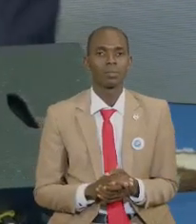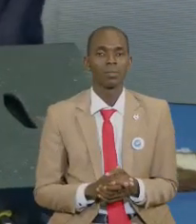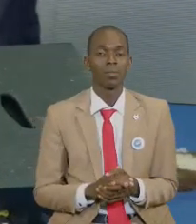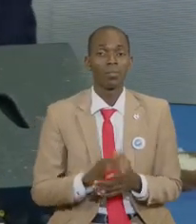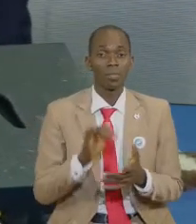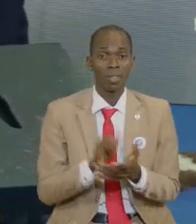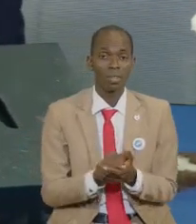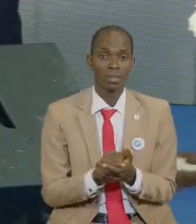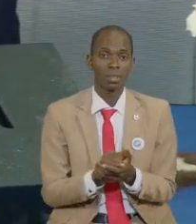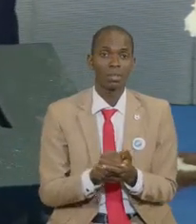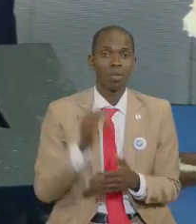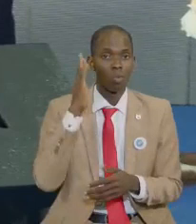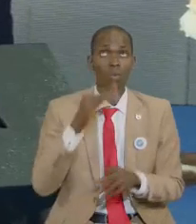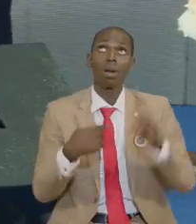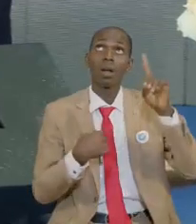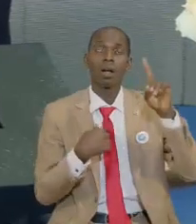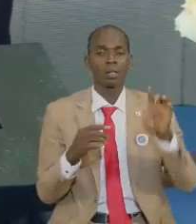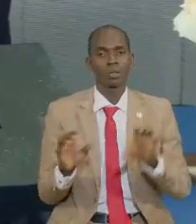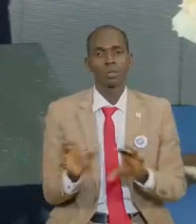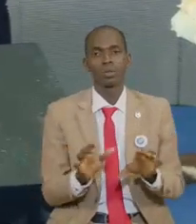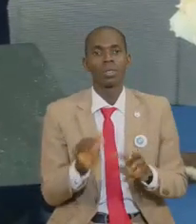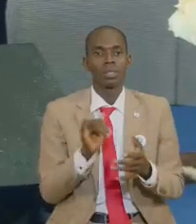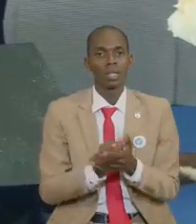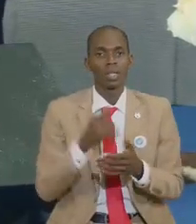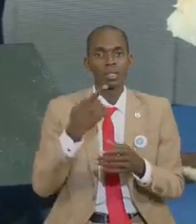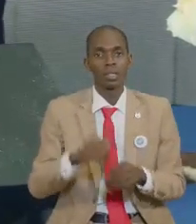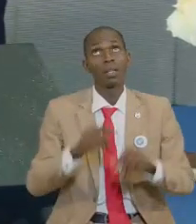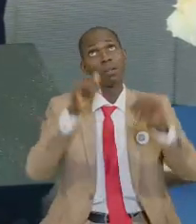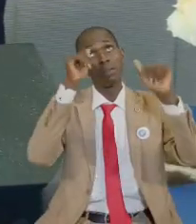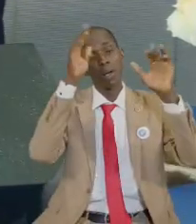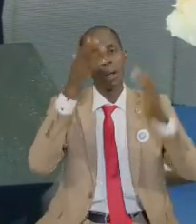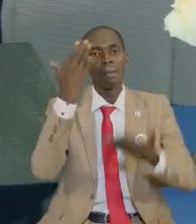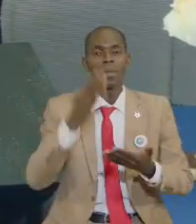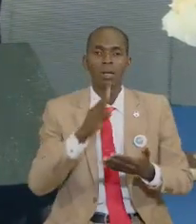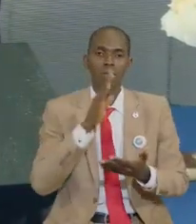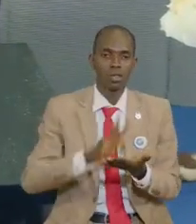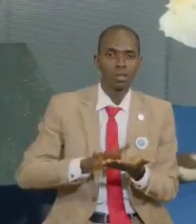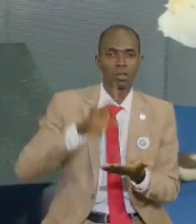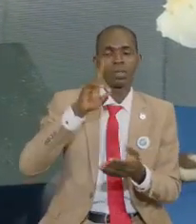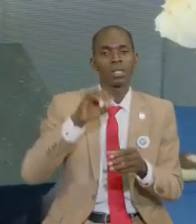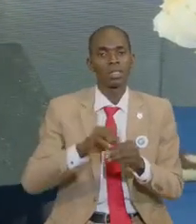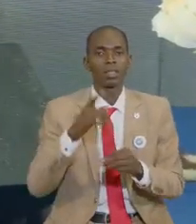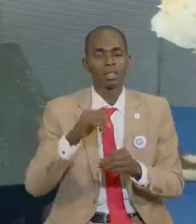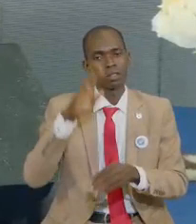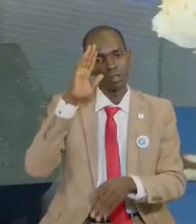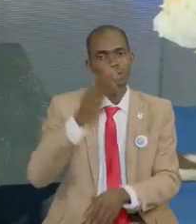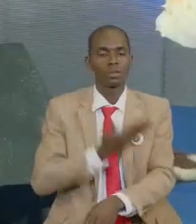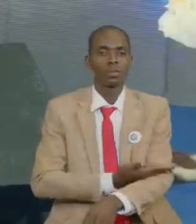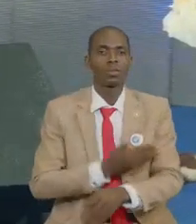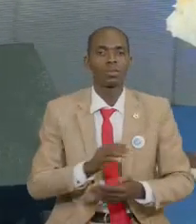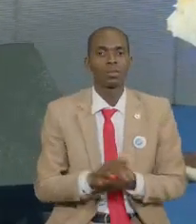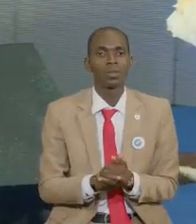that will I do, that the Father may be glorified in the Son. In